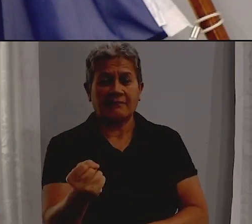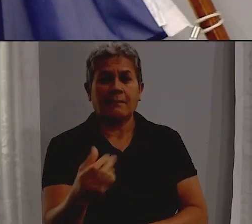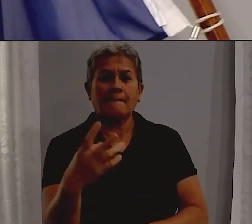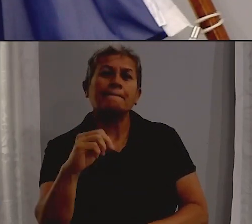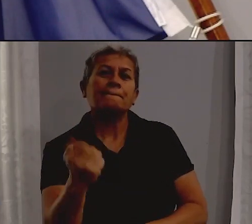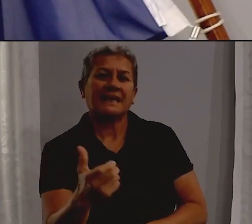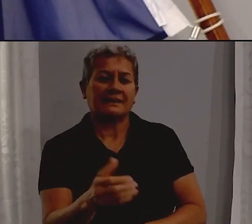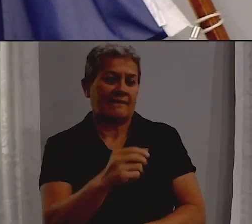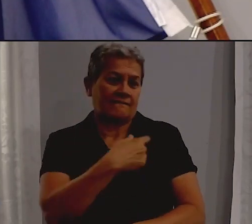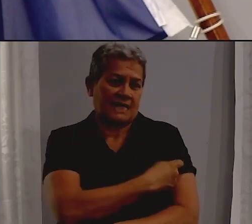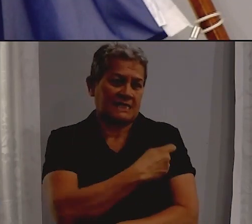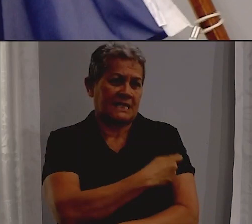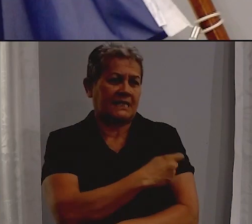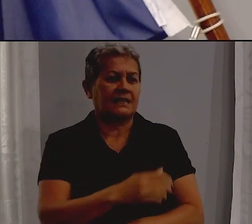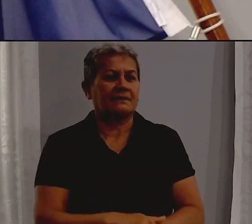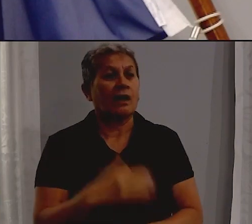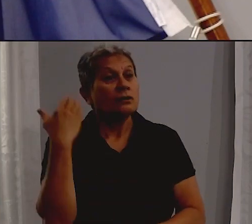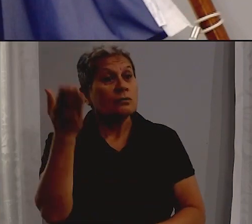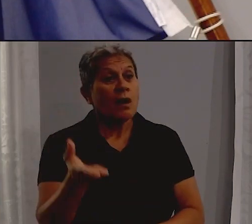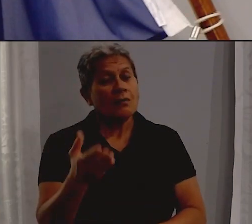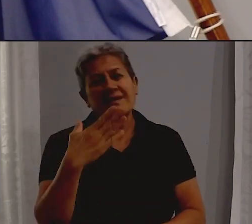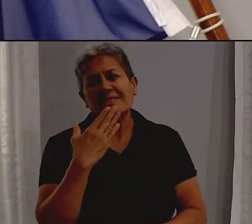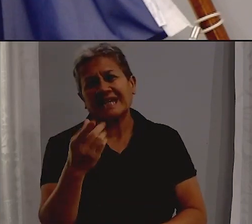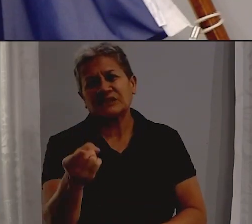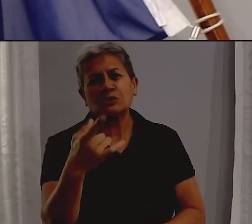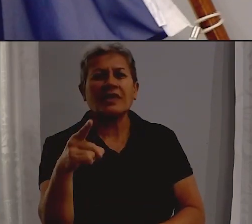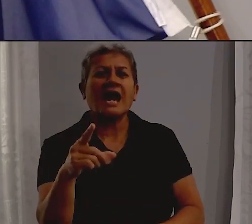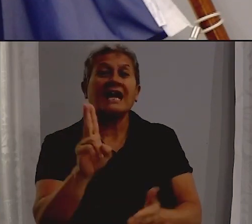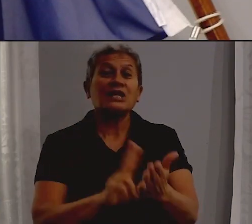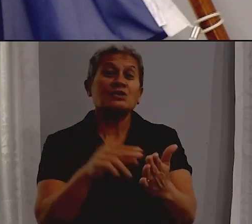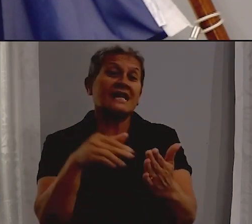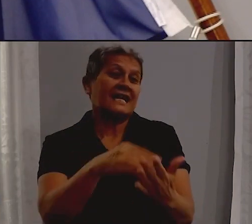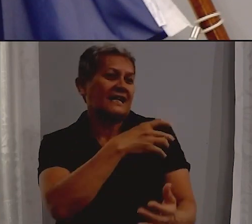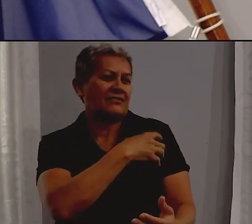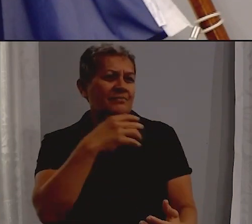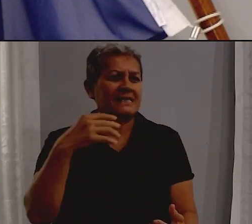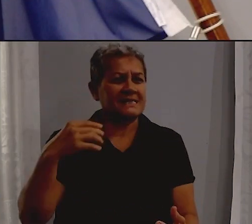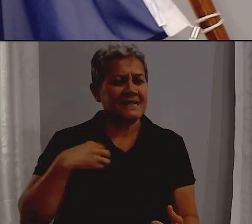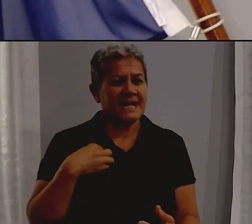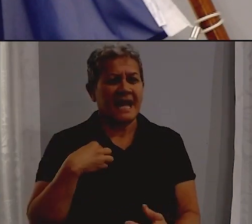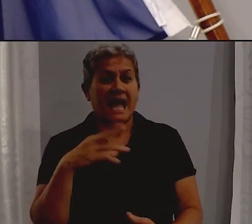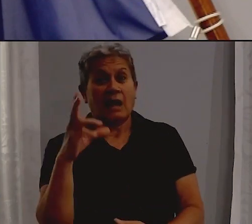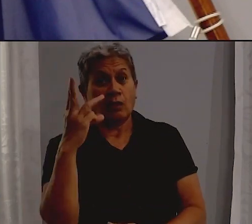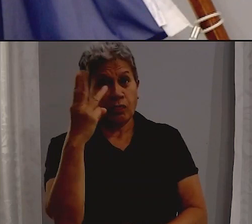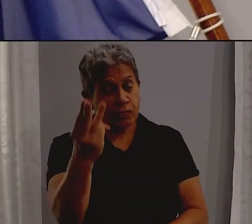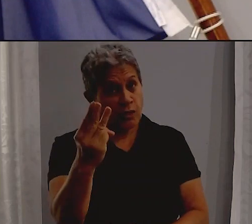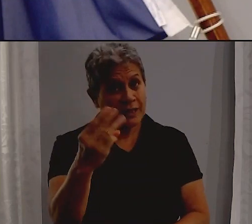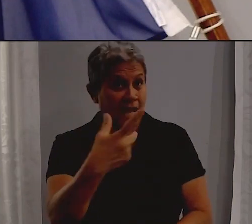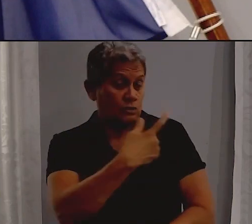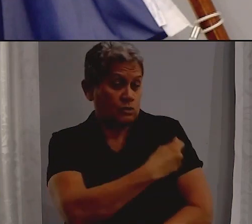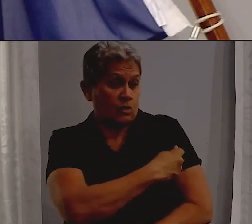Today, thanks to the New Zealand government, our third dose or the booster dose of the Pfizer vaccine arrives this